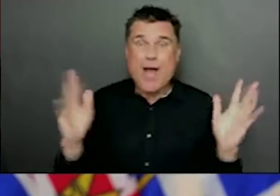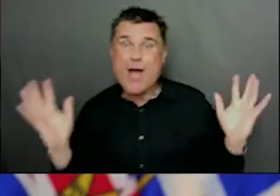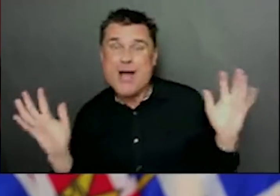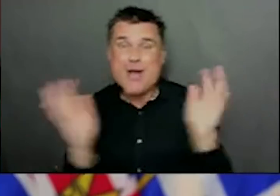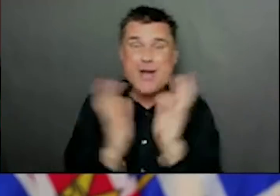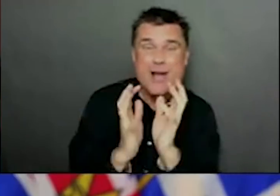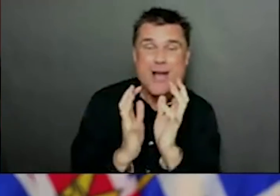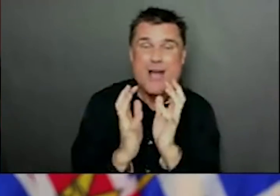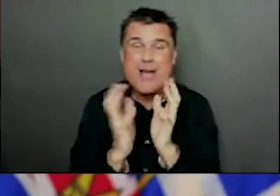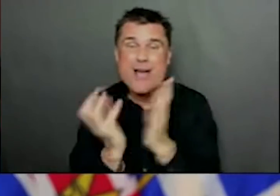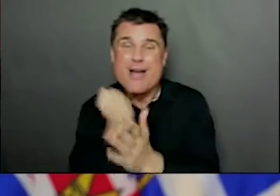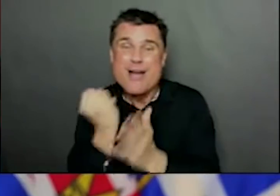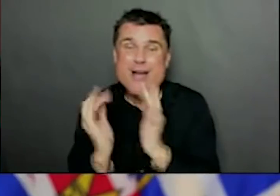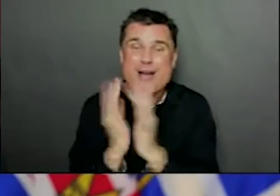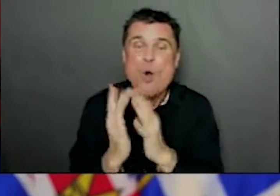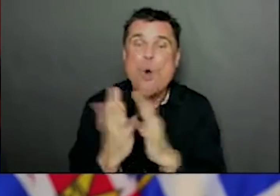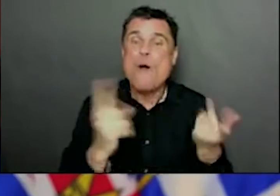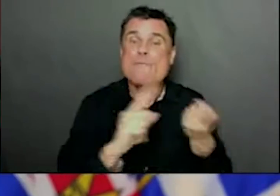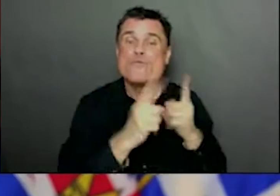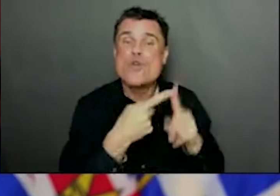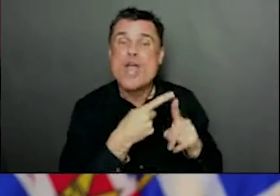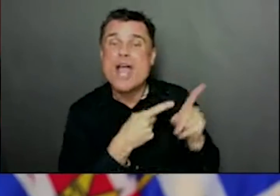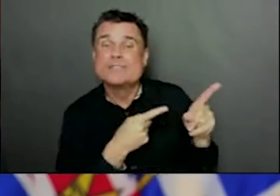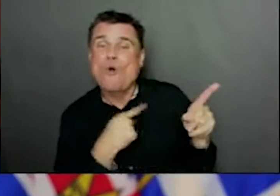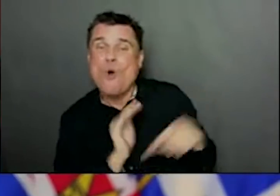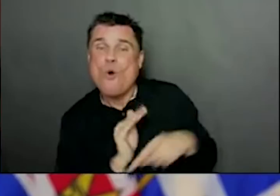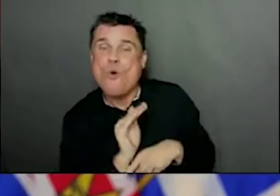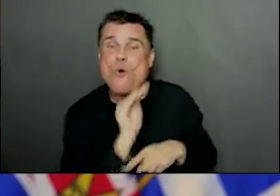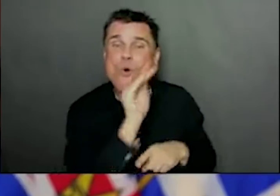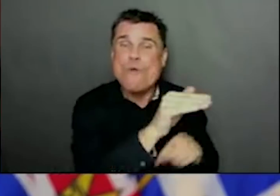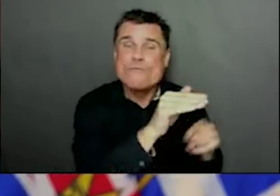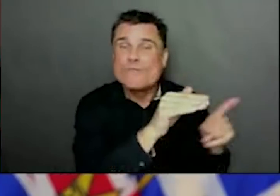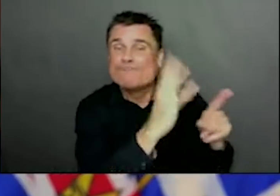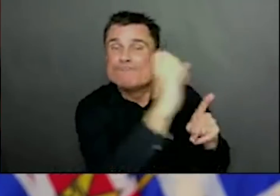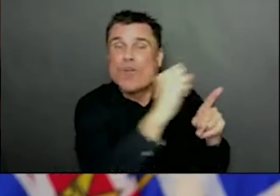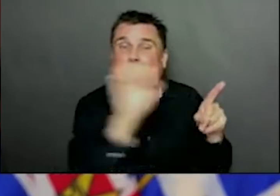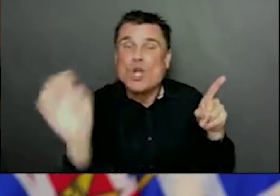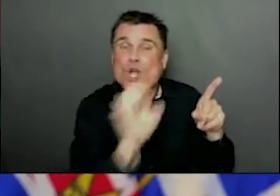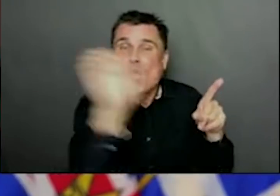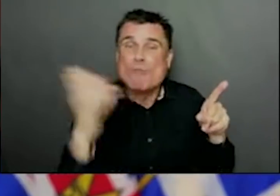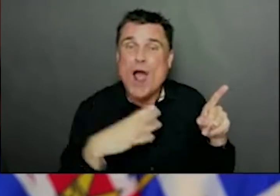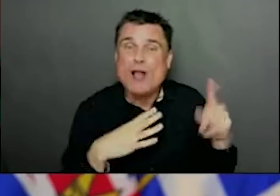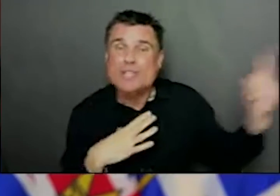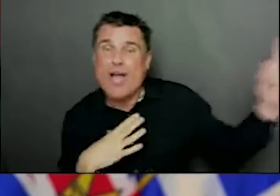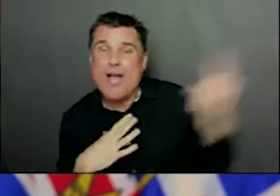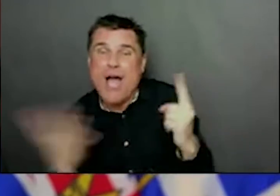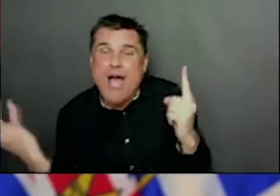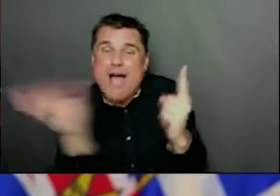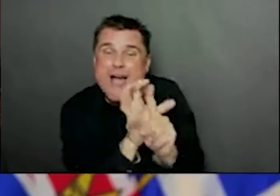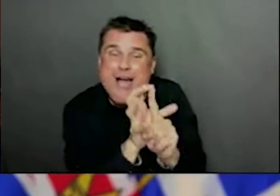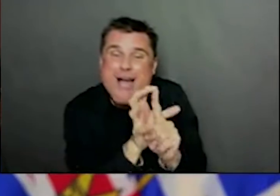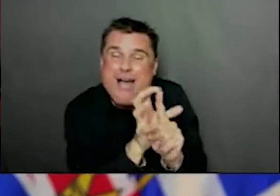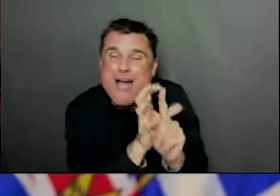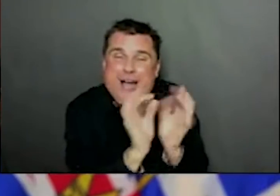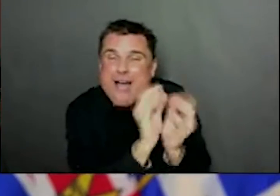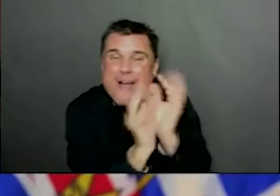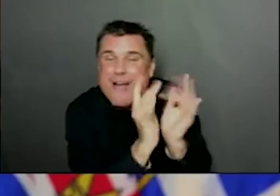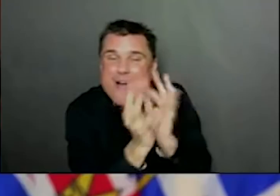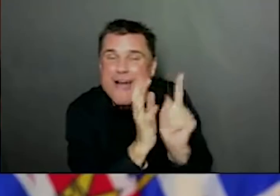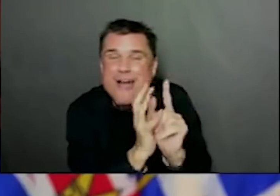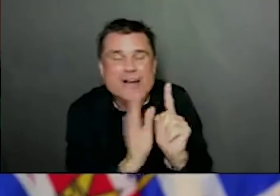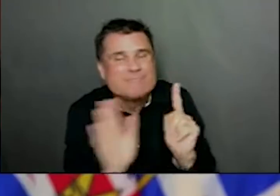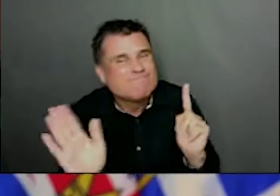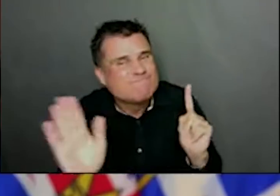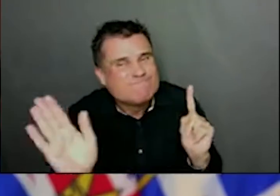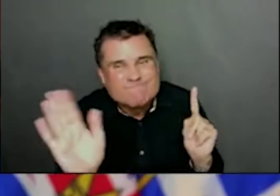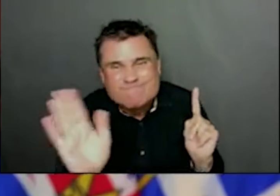Europe. The virus reminds us how interconnected we are, and we have seen this over the